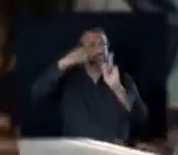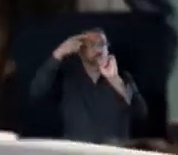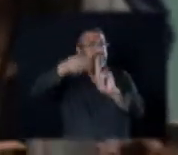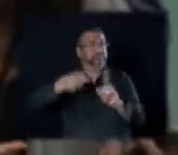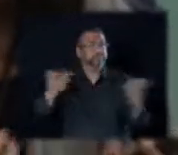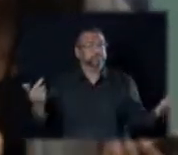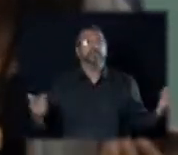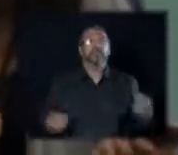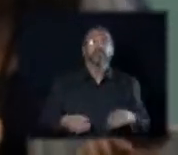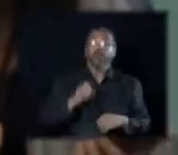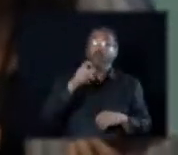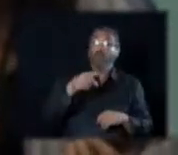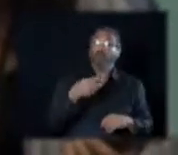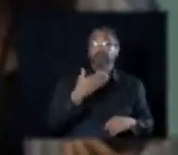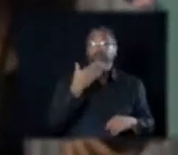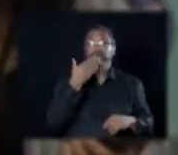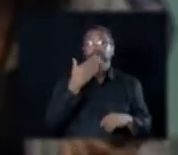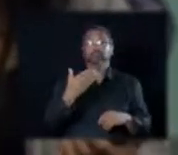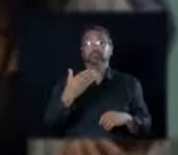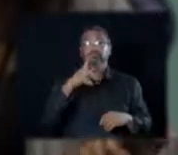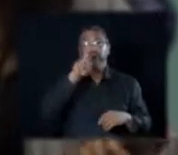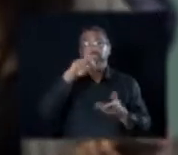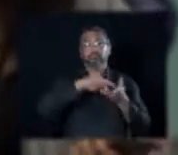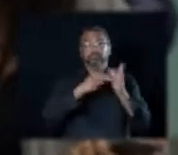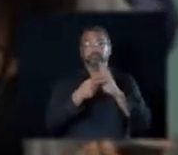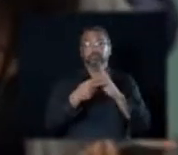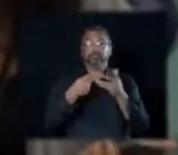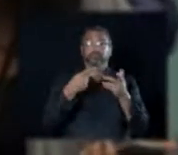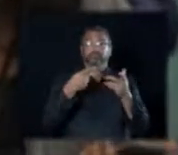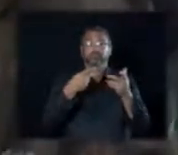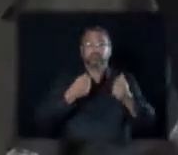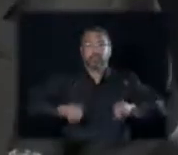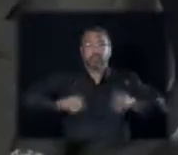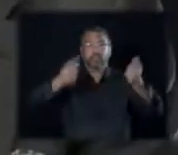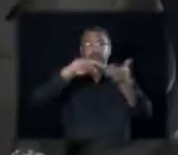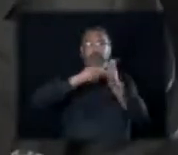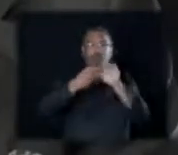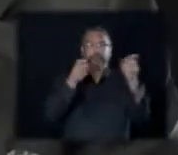duplicity, requiring two signatures for the